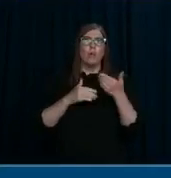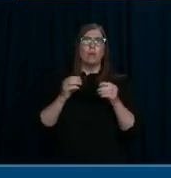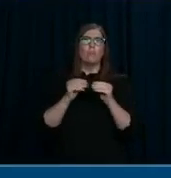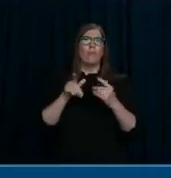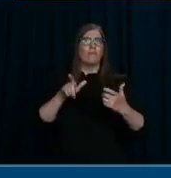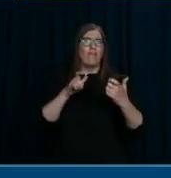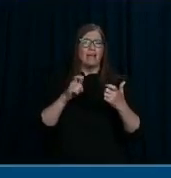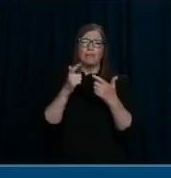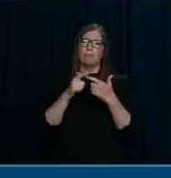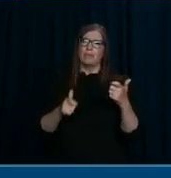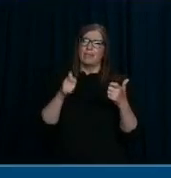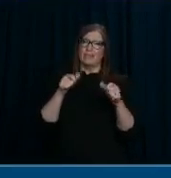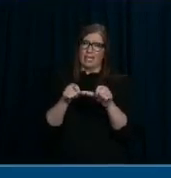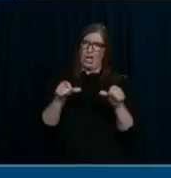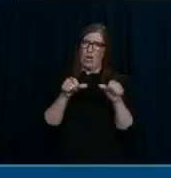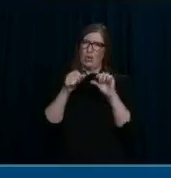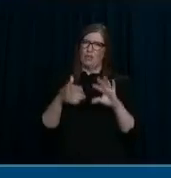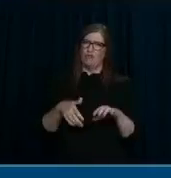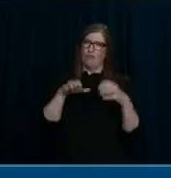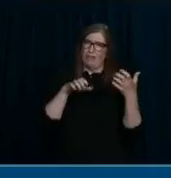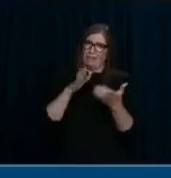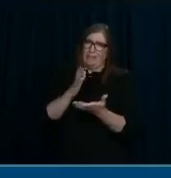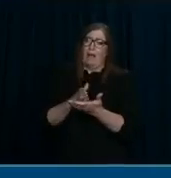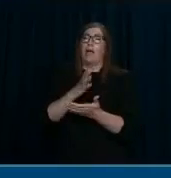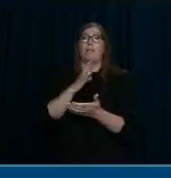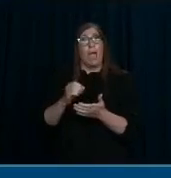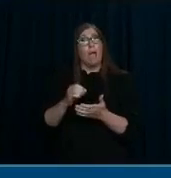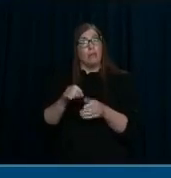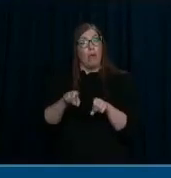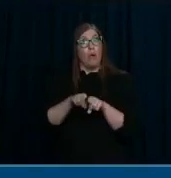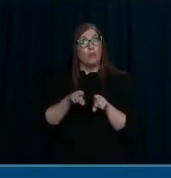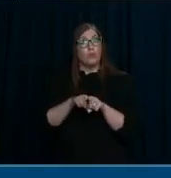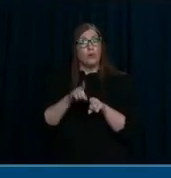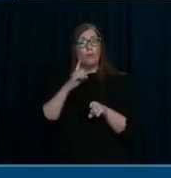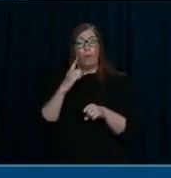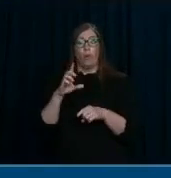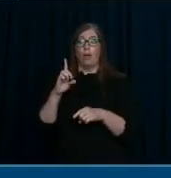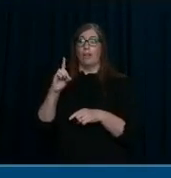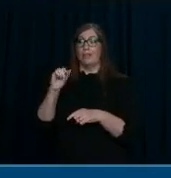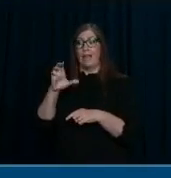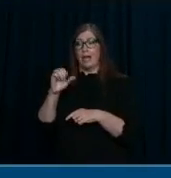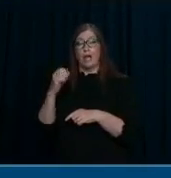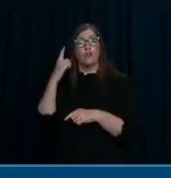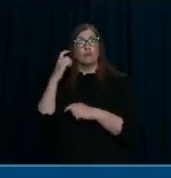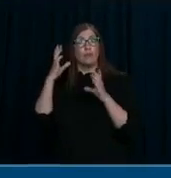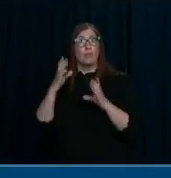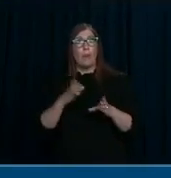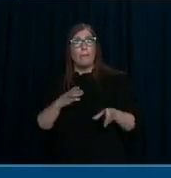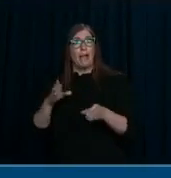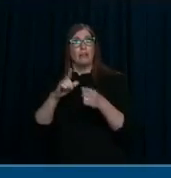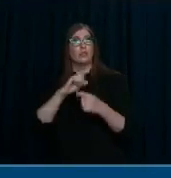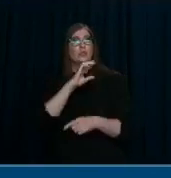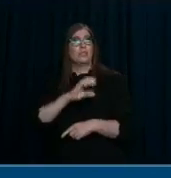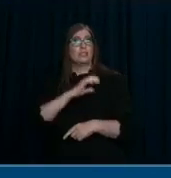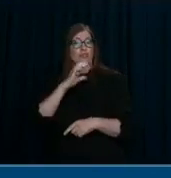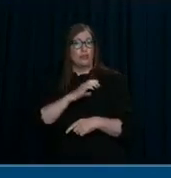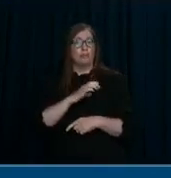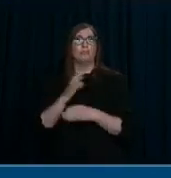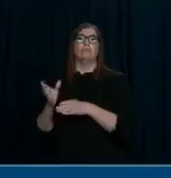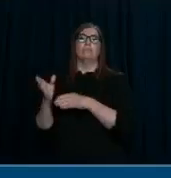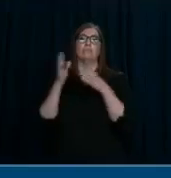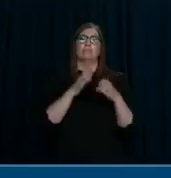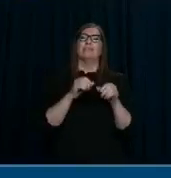crisis, and that needs to stop. And yes, a pathway forward for DACA and Dreamers. Now we're going to stay on immigration, and it looks like we've kind of gotten into